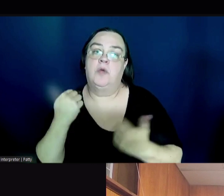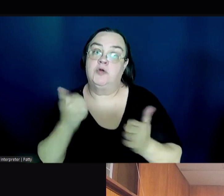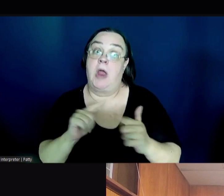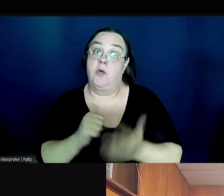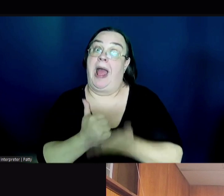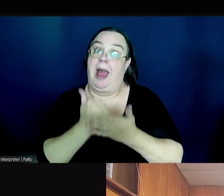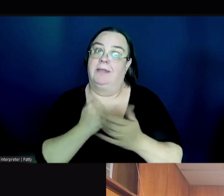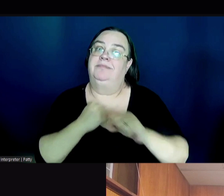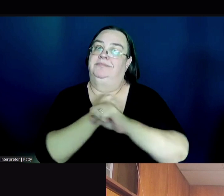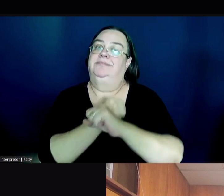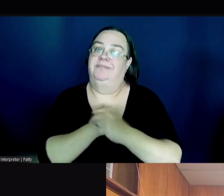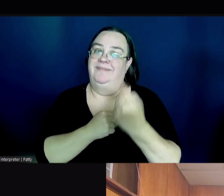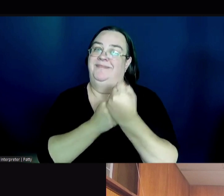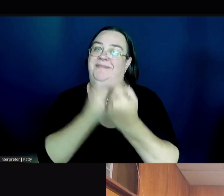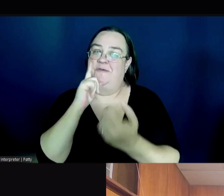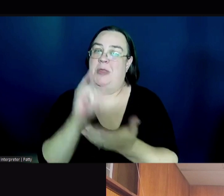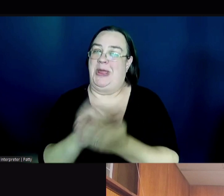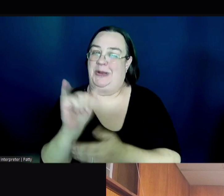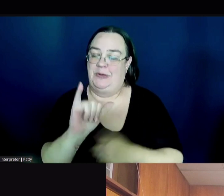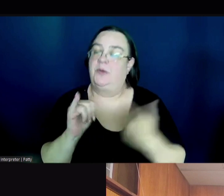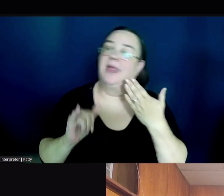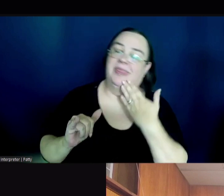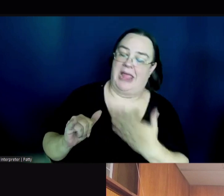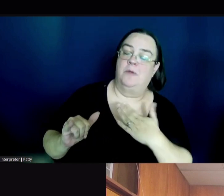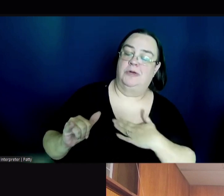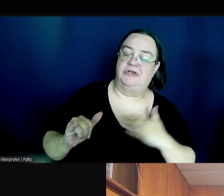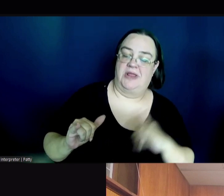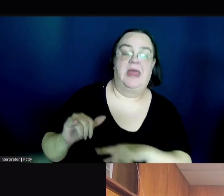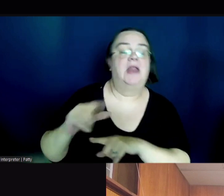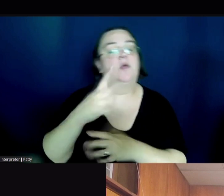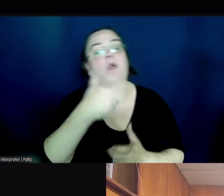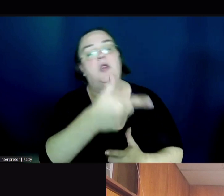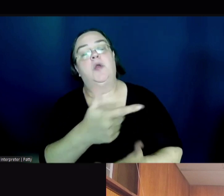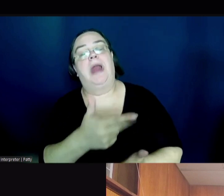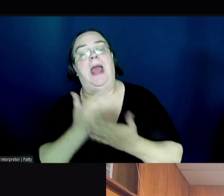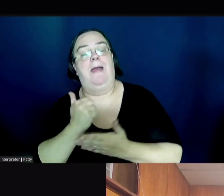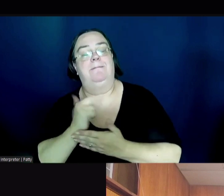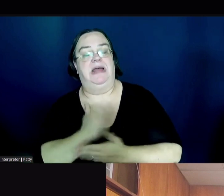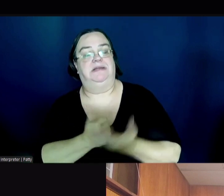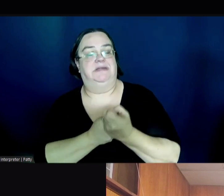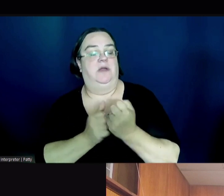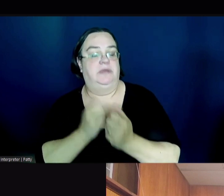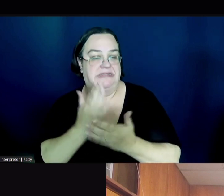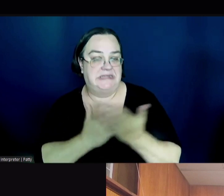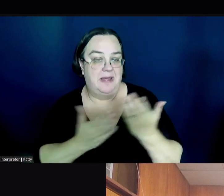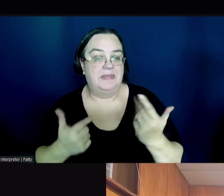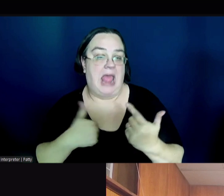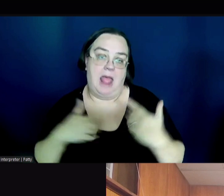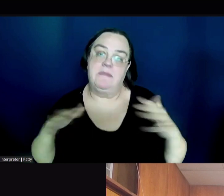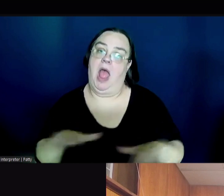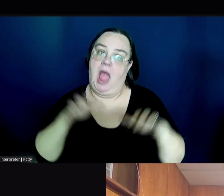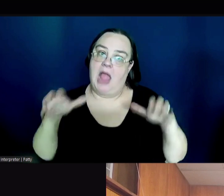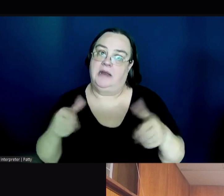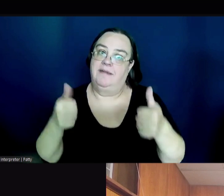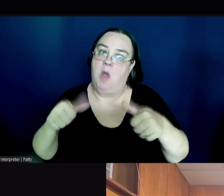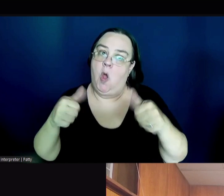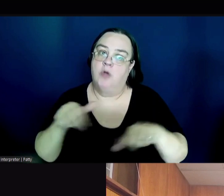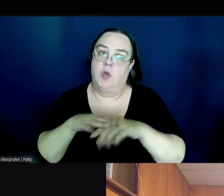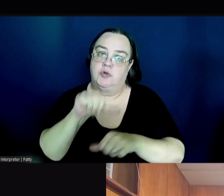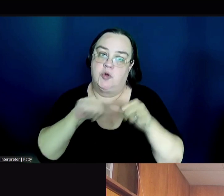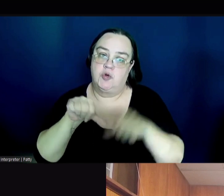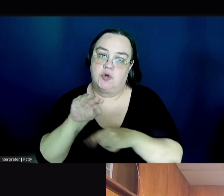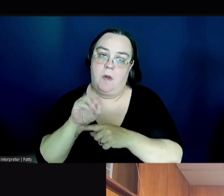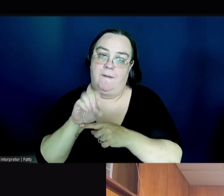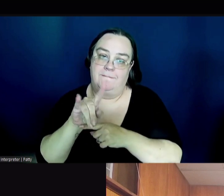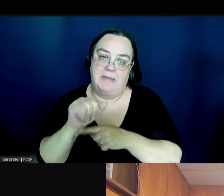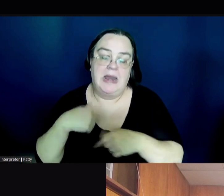you. For you all as well. And so we want you to help us champion some things. So I have posted, I'm an active social media poster, and I have posted the Capitol